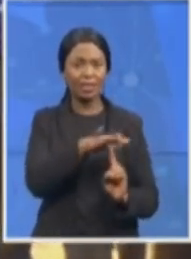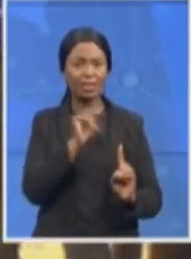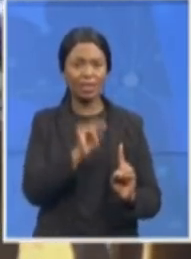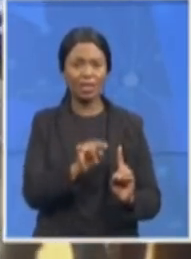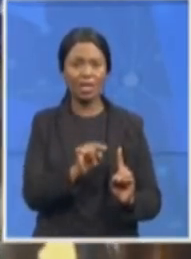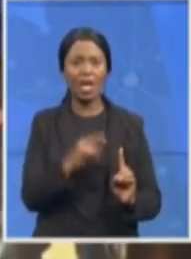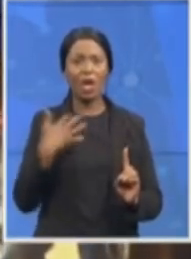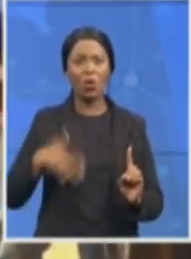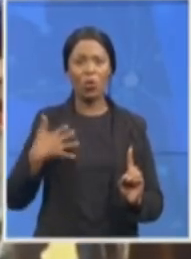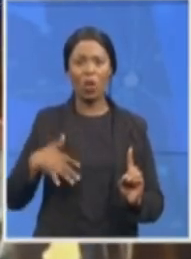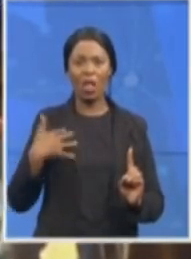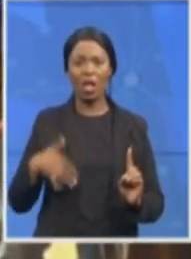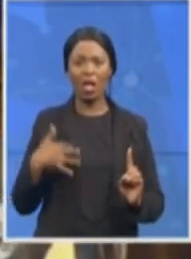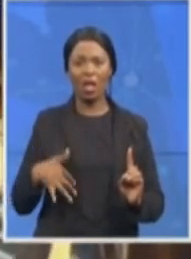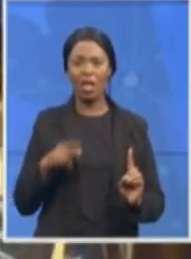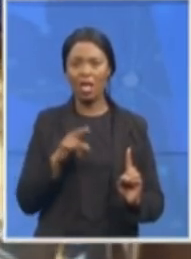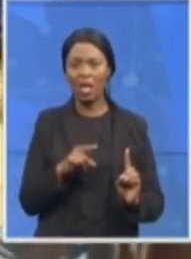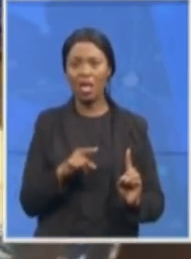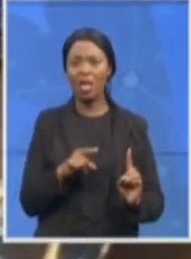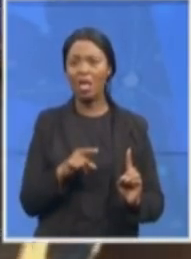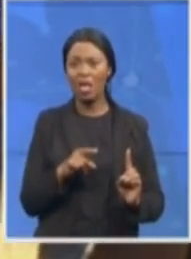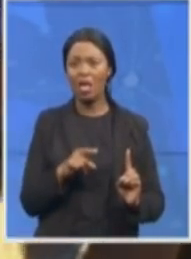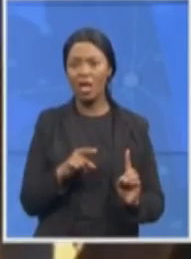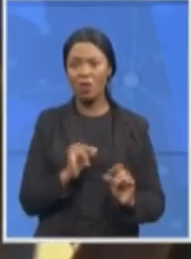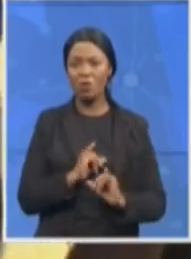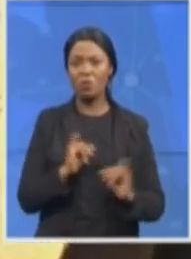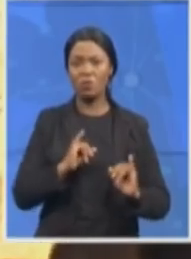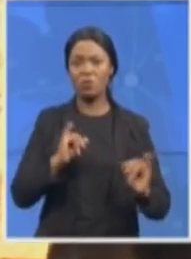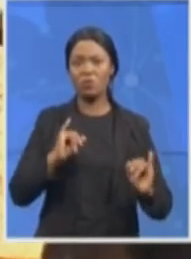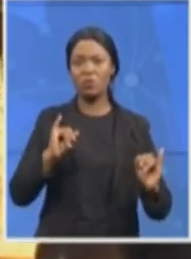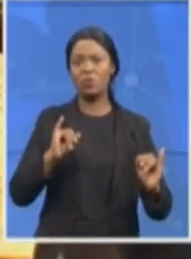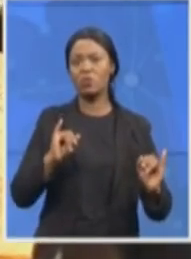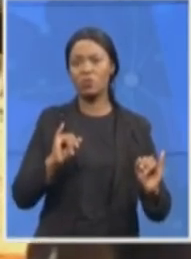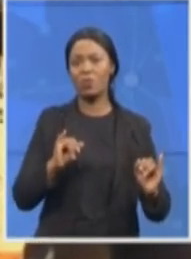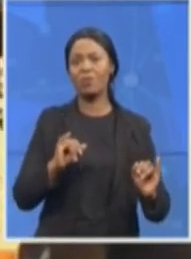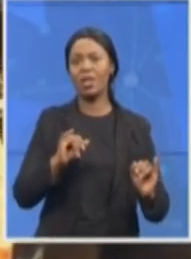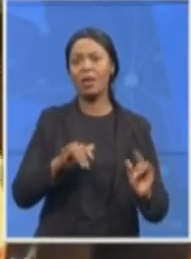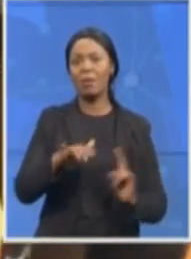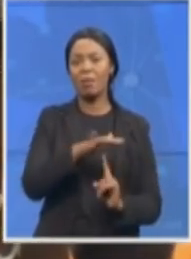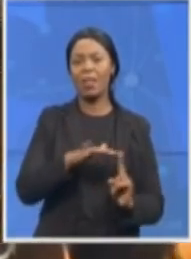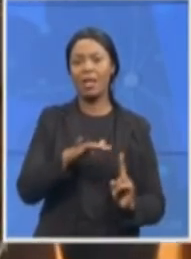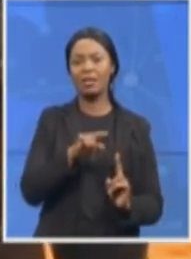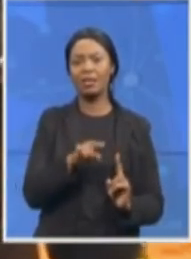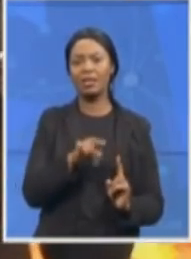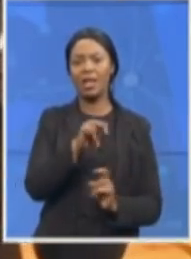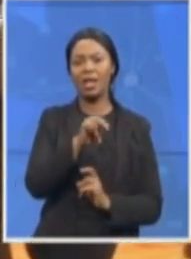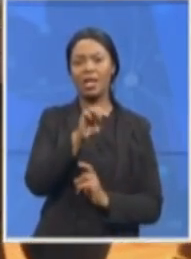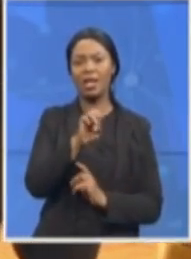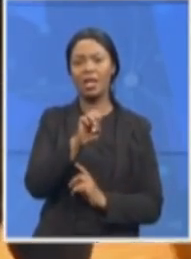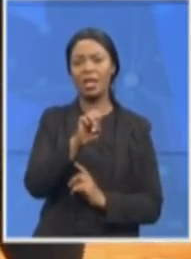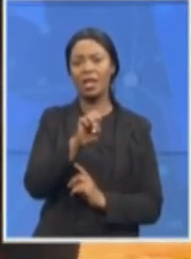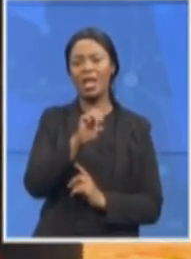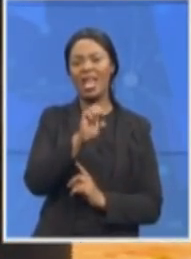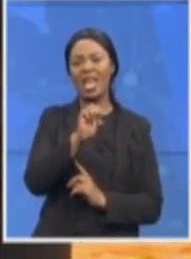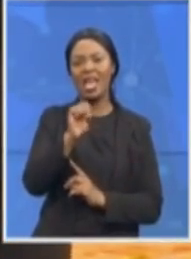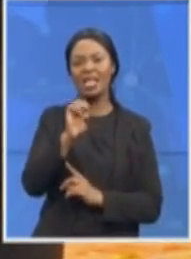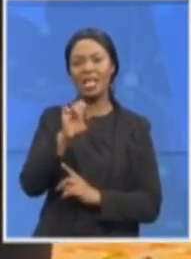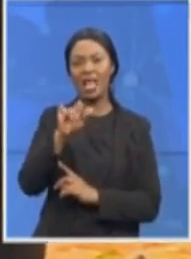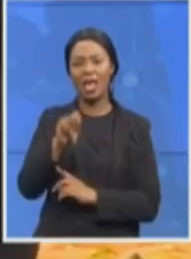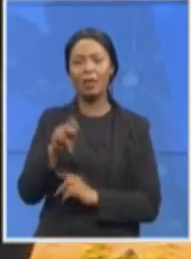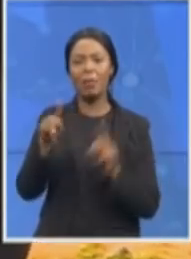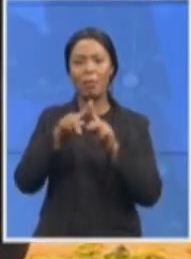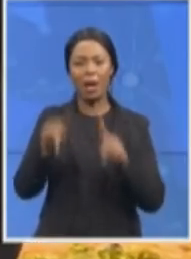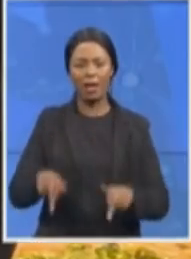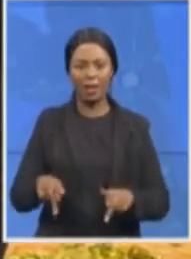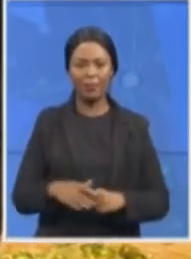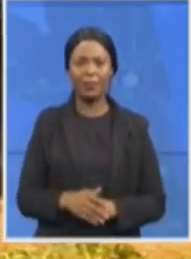see behind me is, the remnants of the destruction that was caused here in this community, with some of the